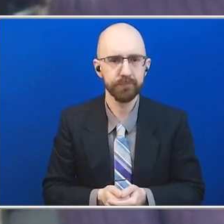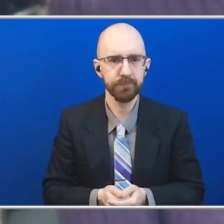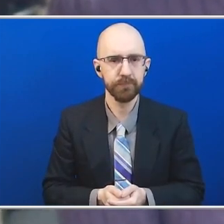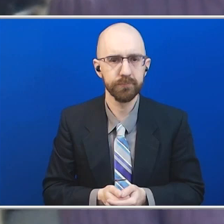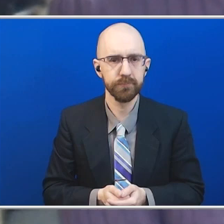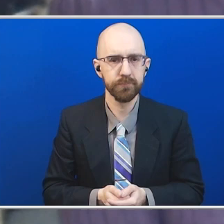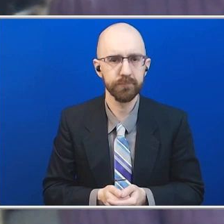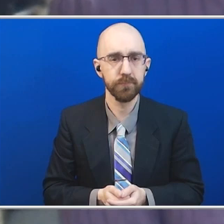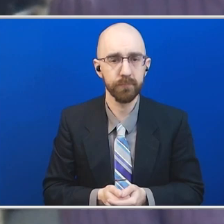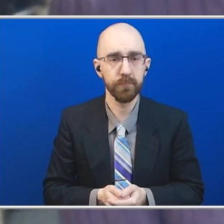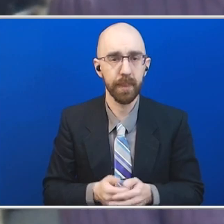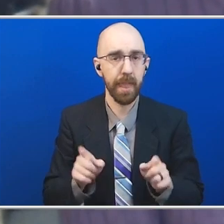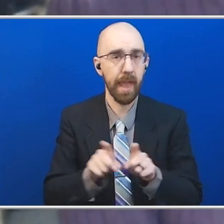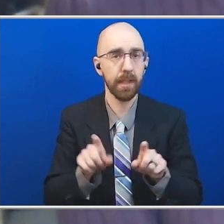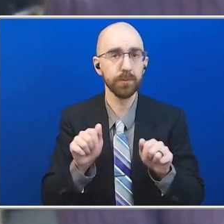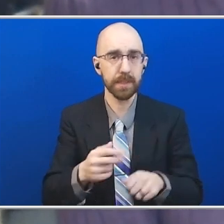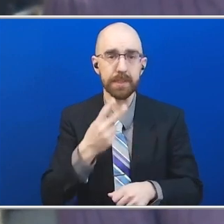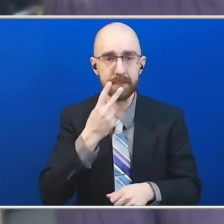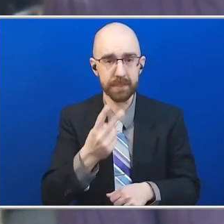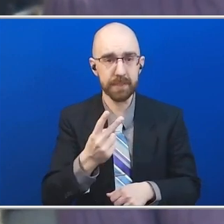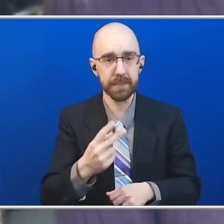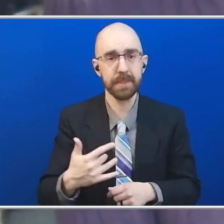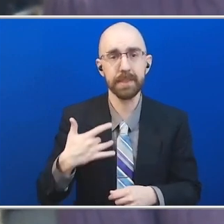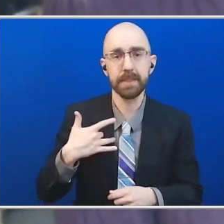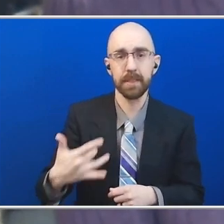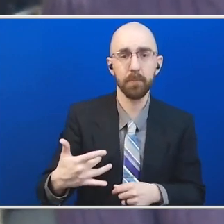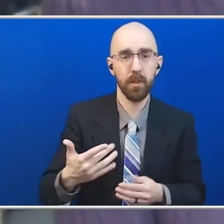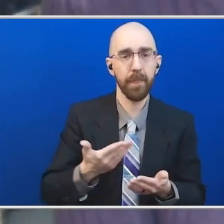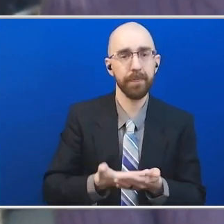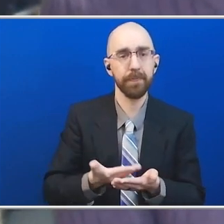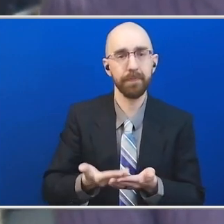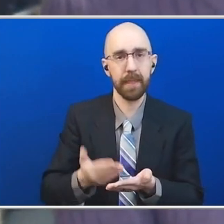well, as you can see, the typical thing is